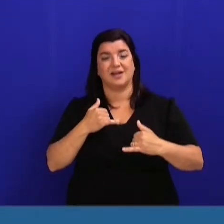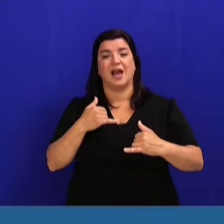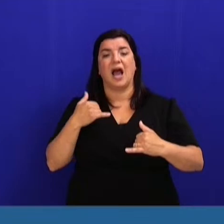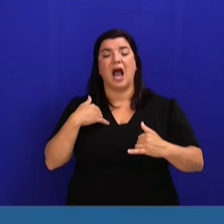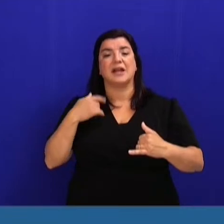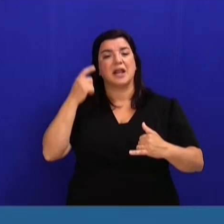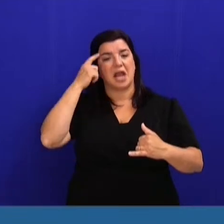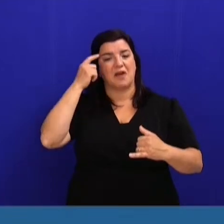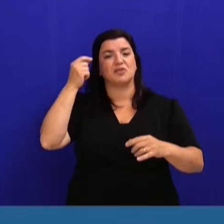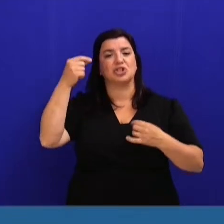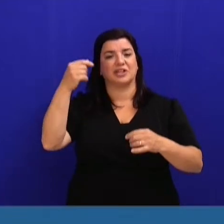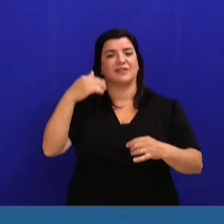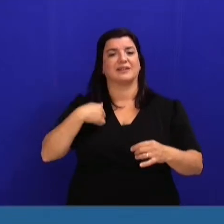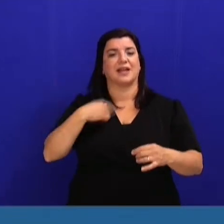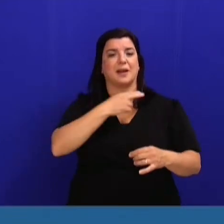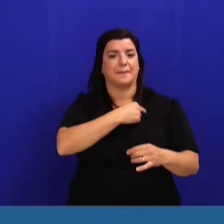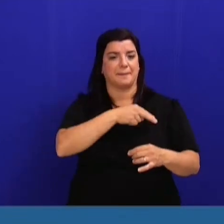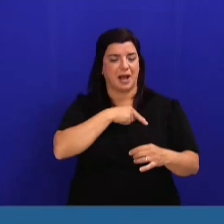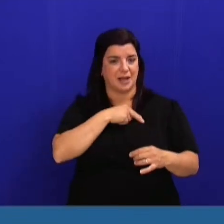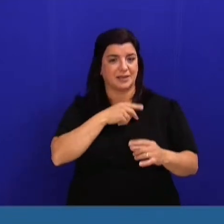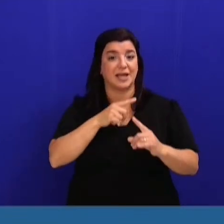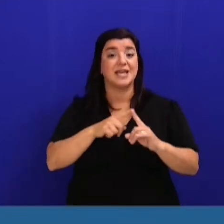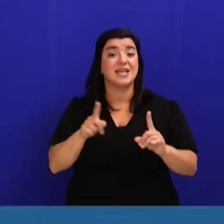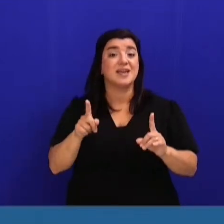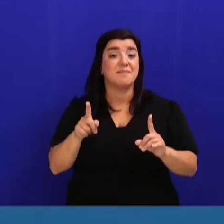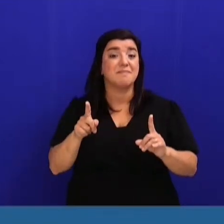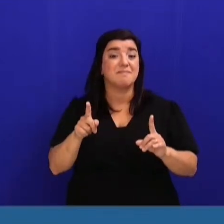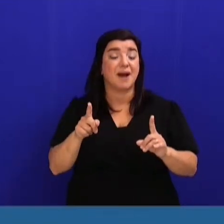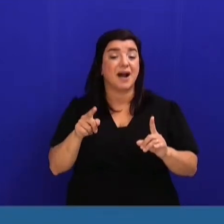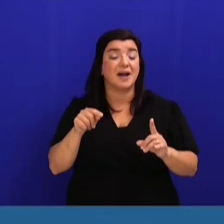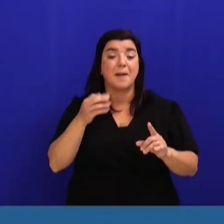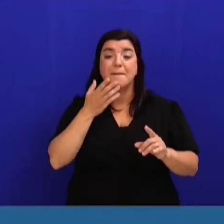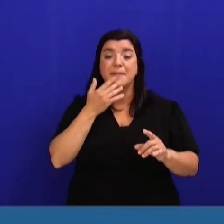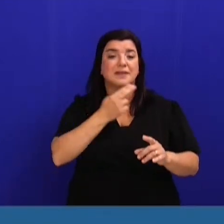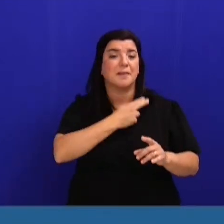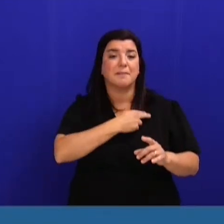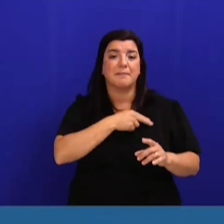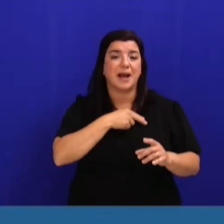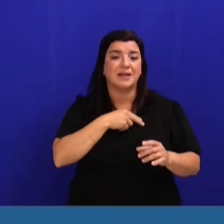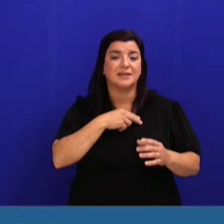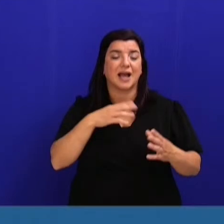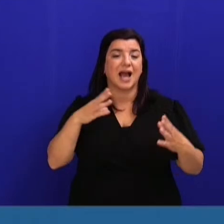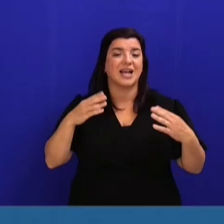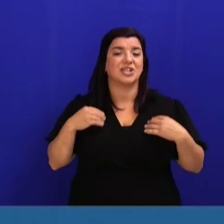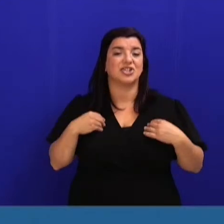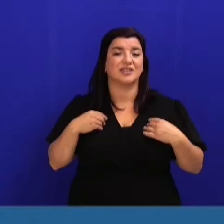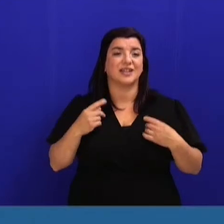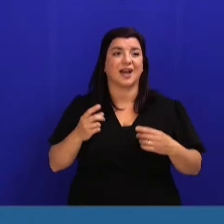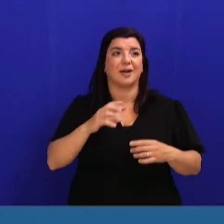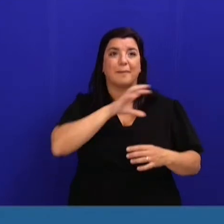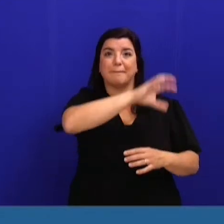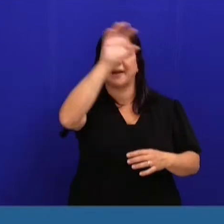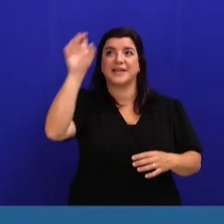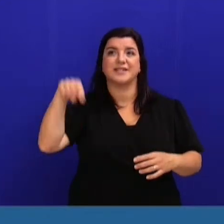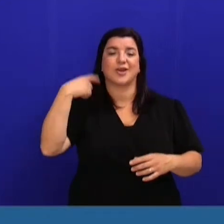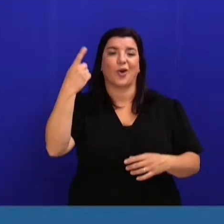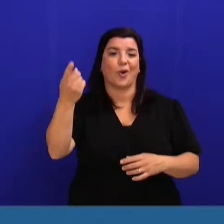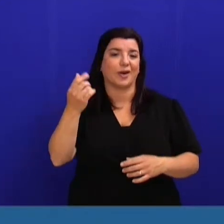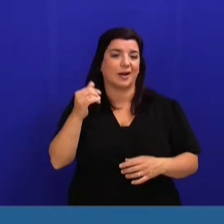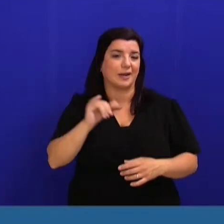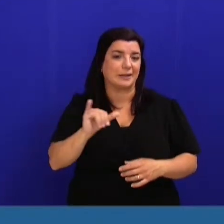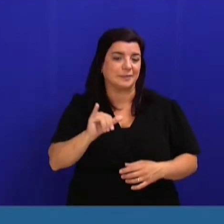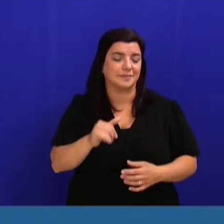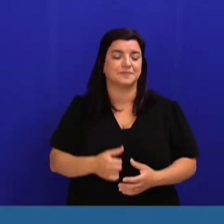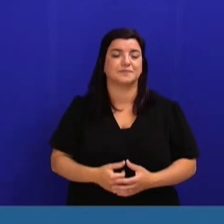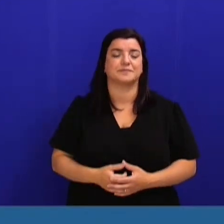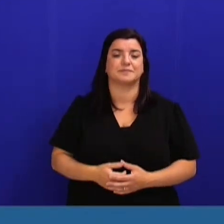already starting to recognize other countries' certificates. When will this be the case in Malta? Thank you. Grazzi Claire, mela, kif spiegajtilkom fuq il-kas ta'